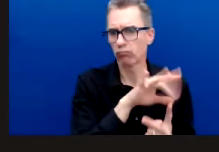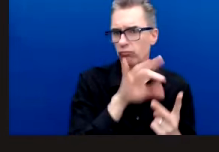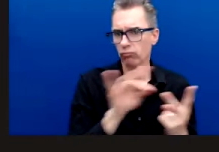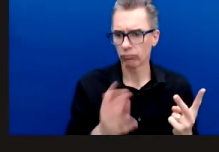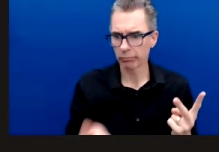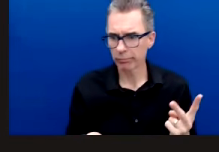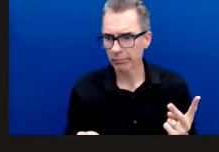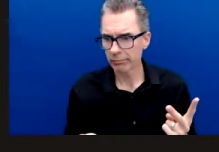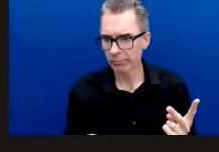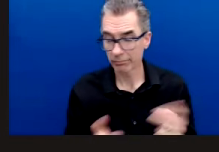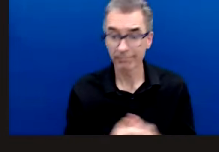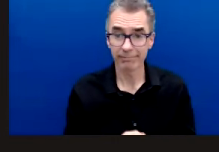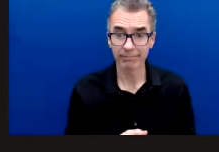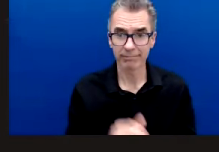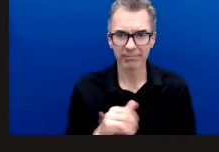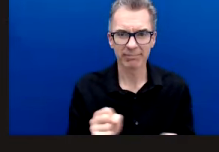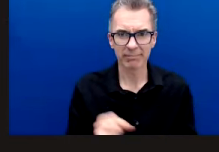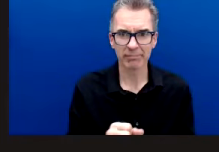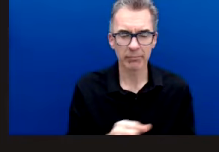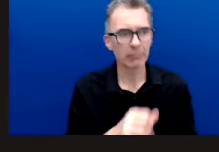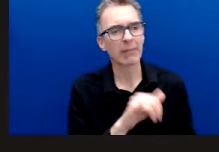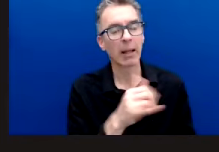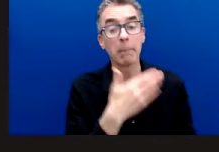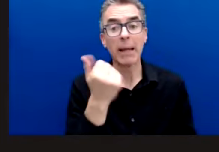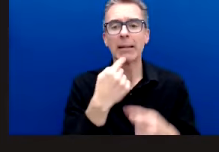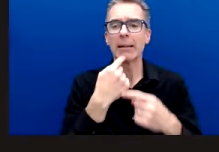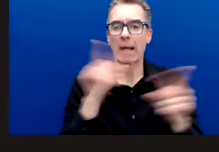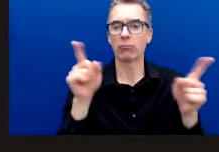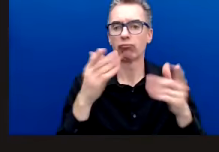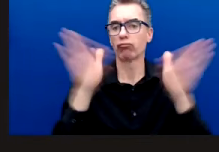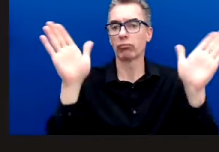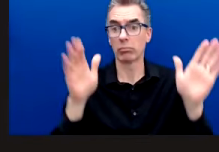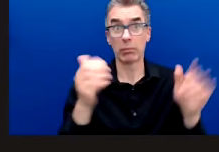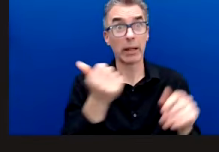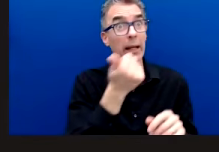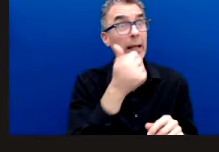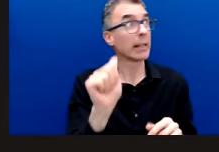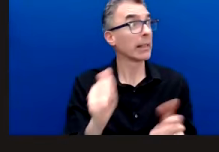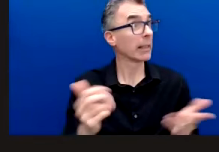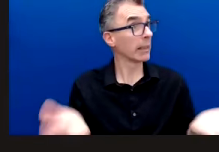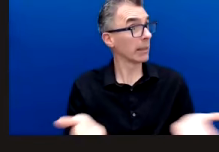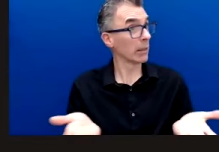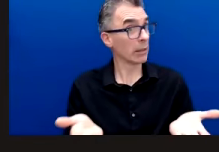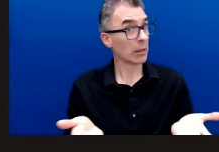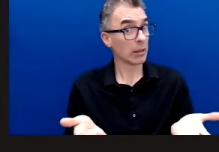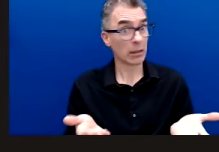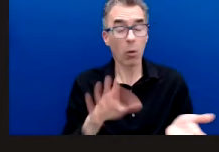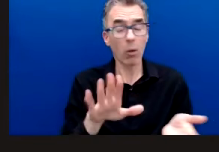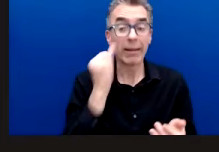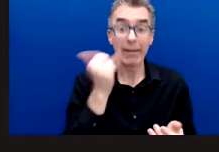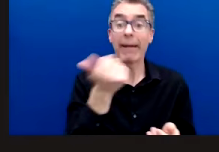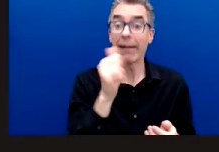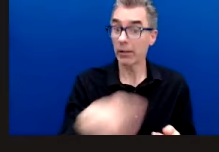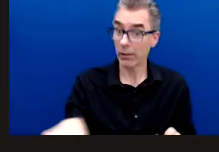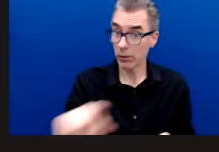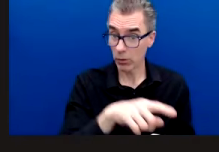that would be the safer route. Best thing would be to make an announcement to the class, is there anyone here who, I mean, if anyone here is going